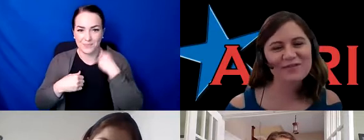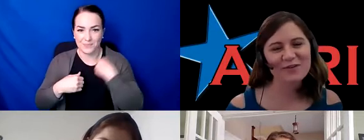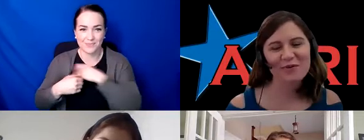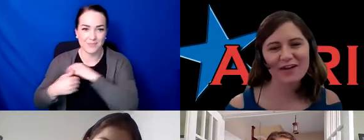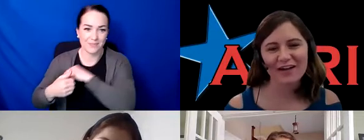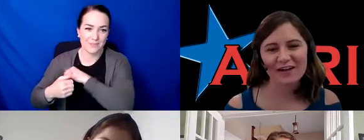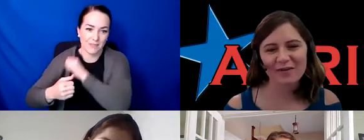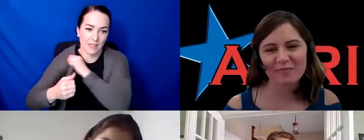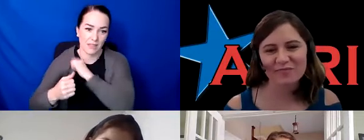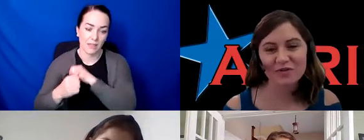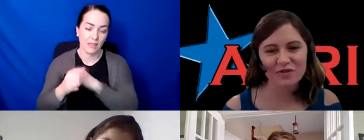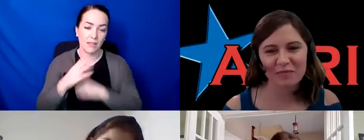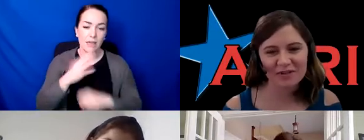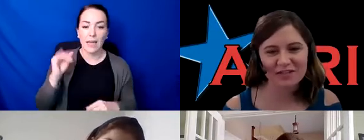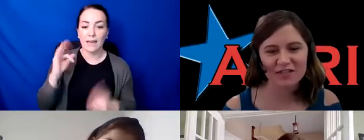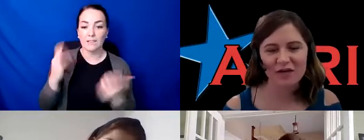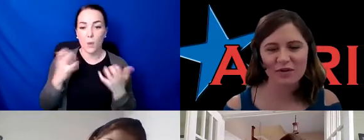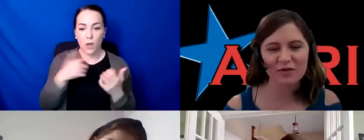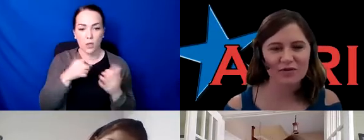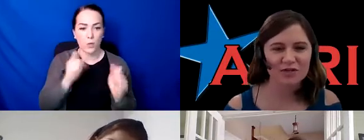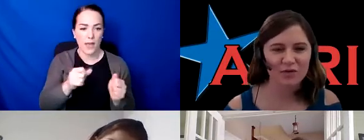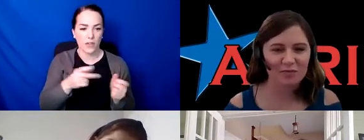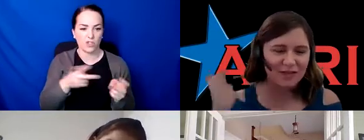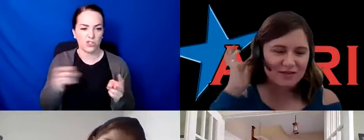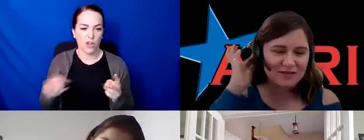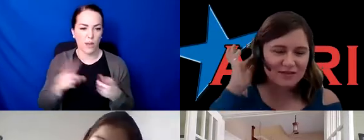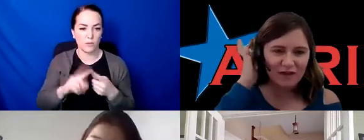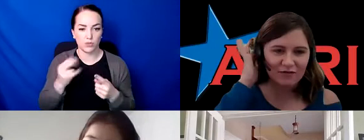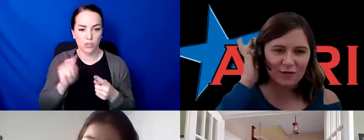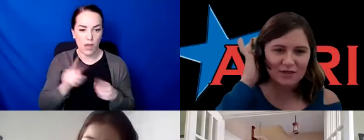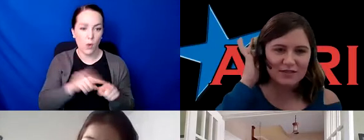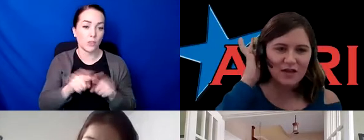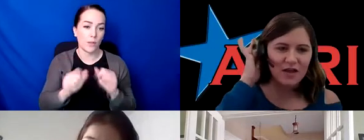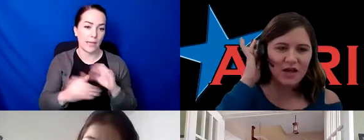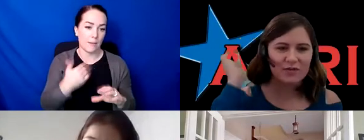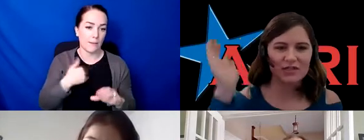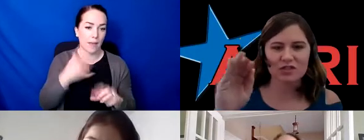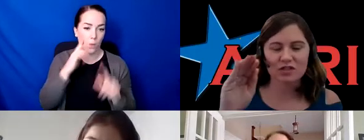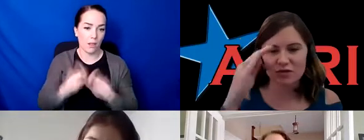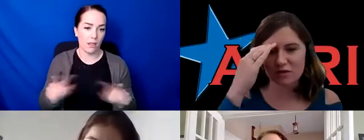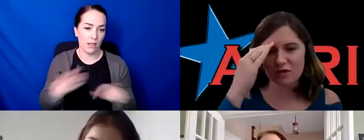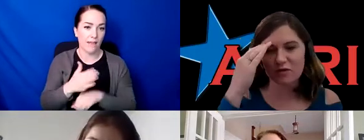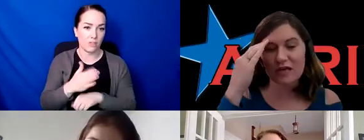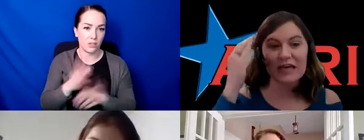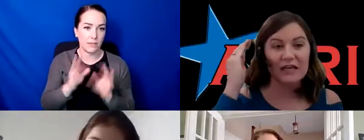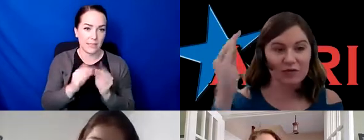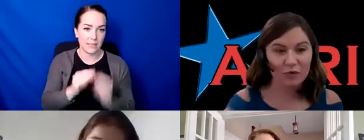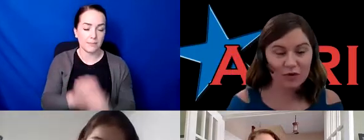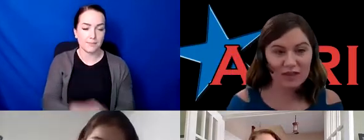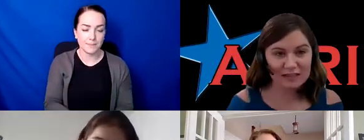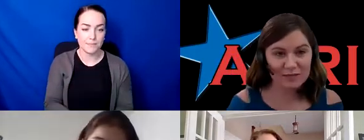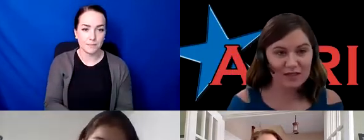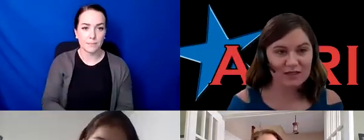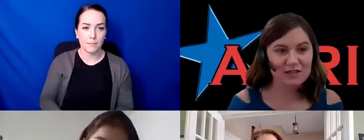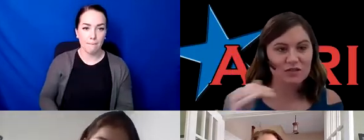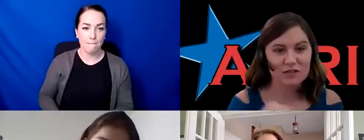So, and if you want, you can drop it into the chat, but you can also share it with me and I'll send it out afterwards. And this is just also a note. If you